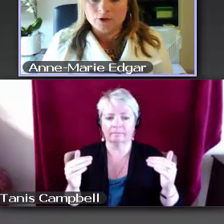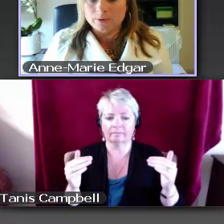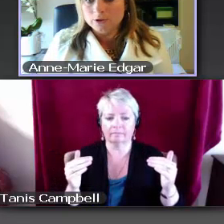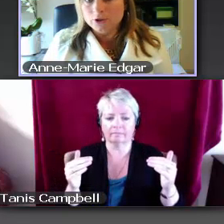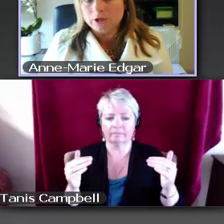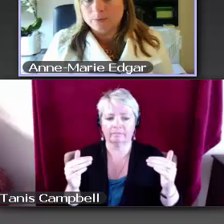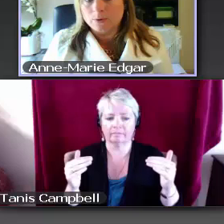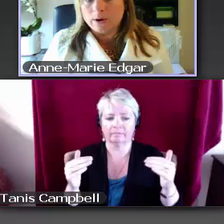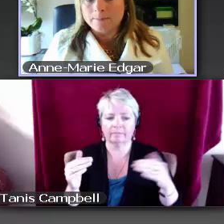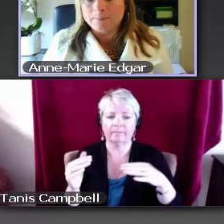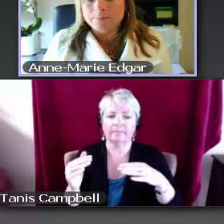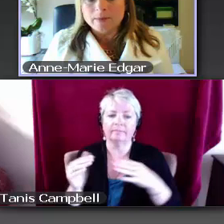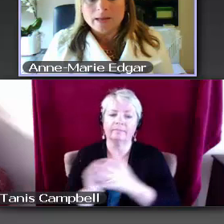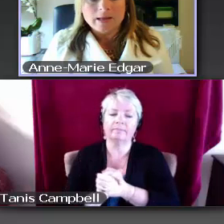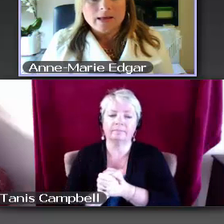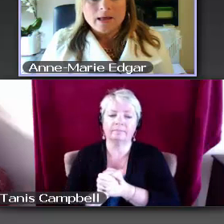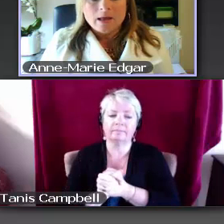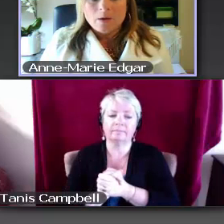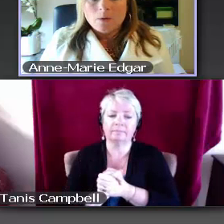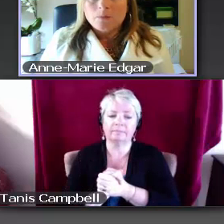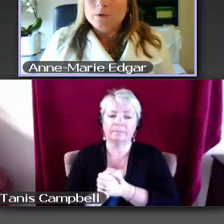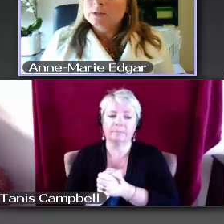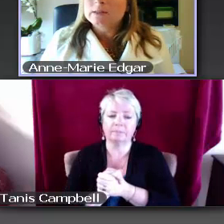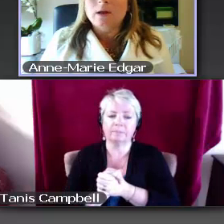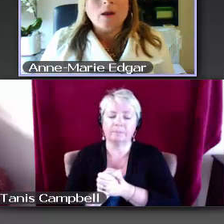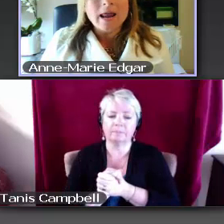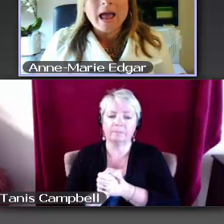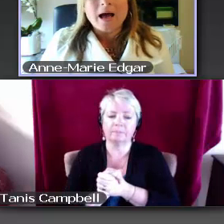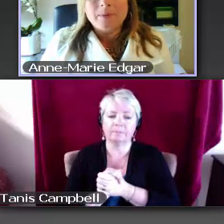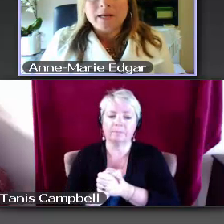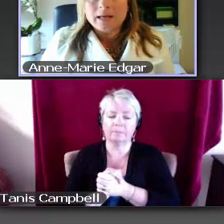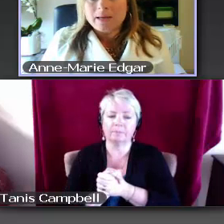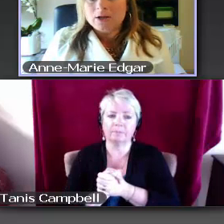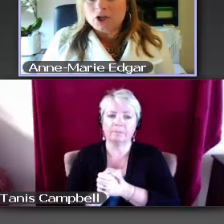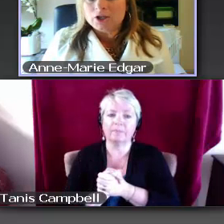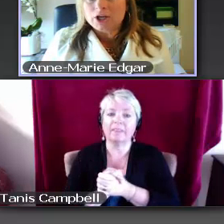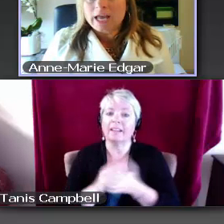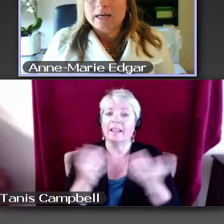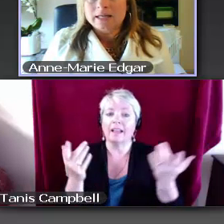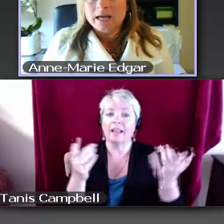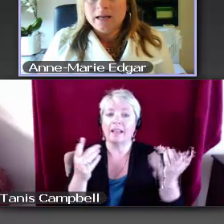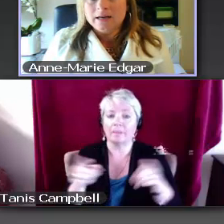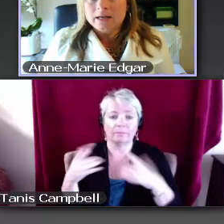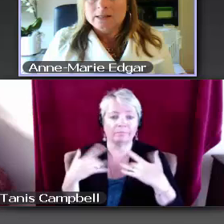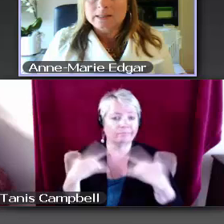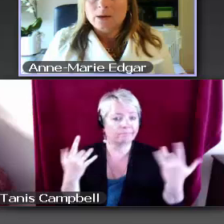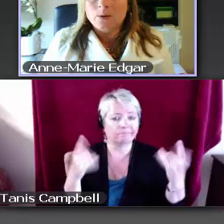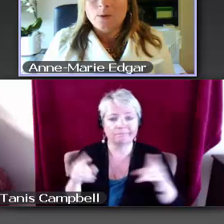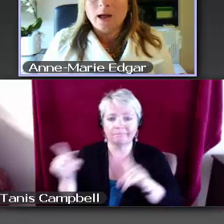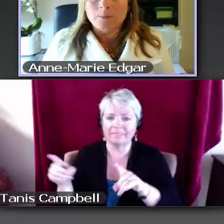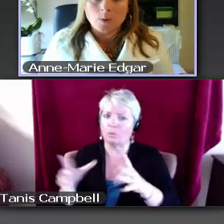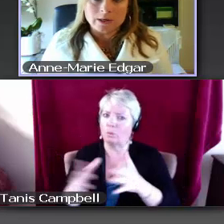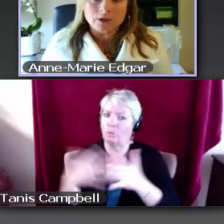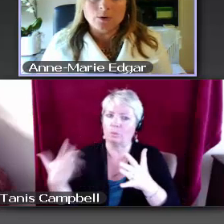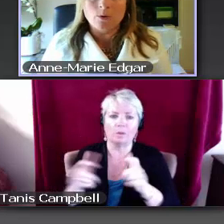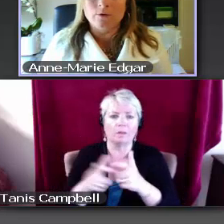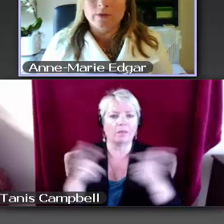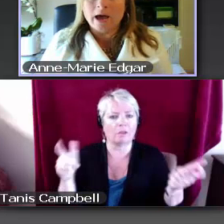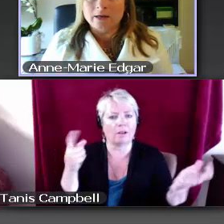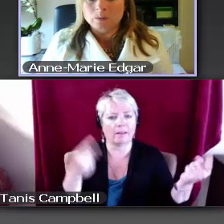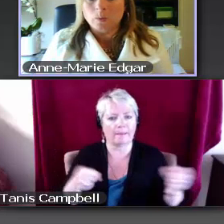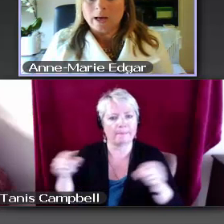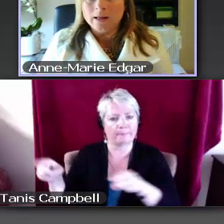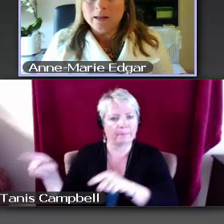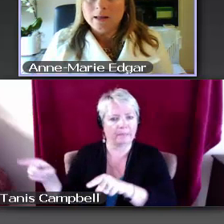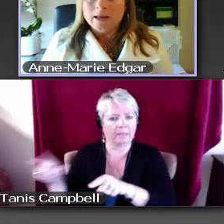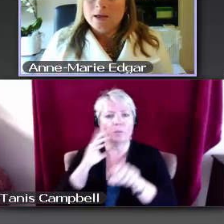Abilities Entrepreneurship program. There's a lot happening at Make a Change Canada, so I'm going to go over